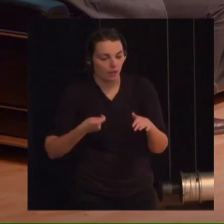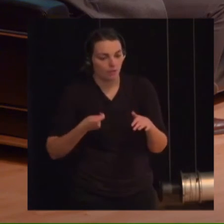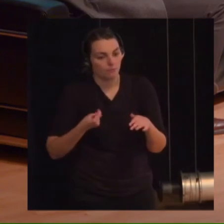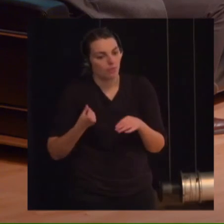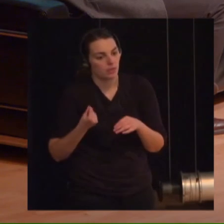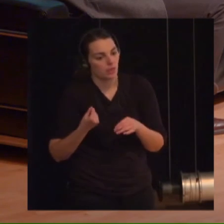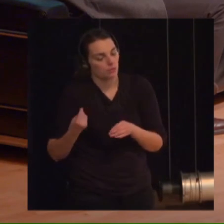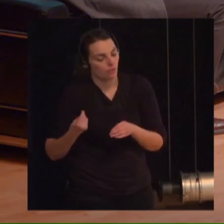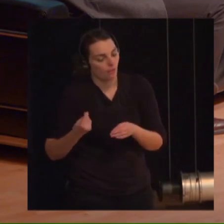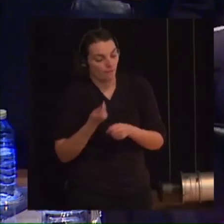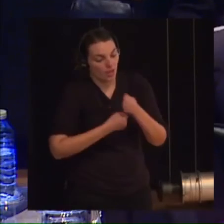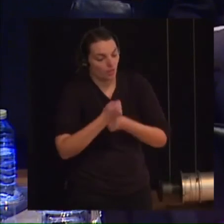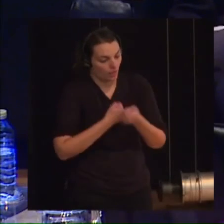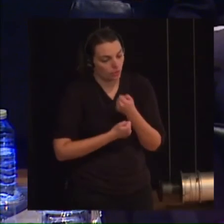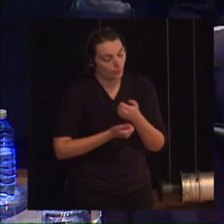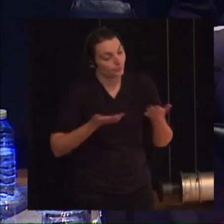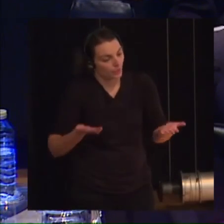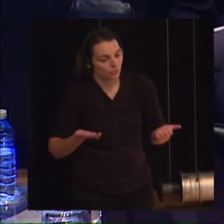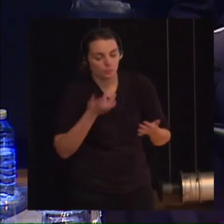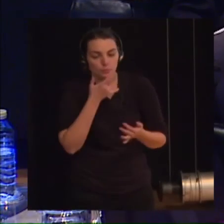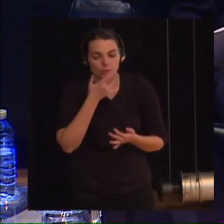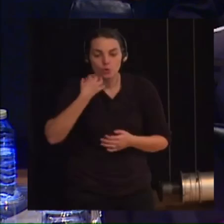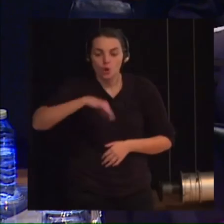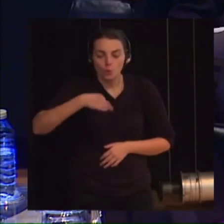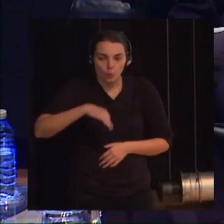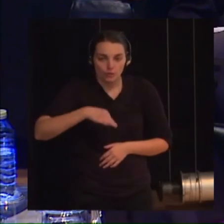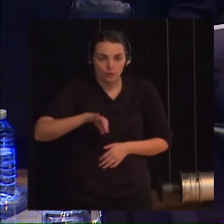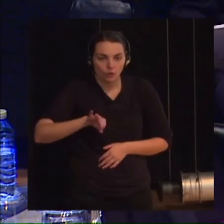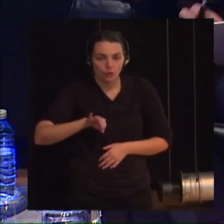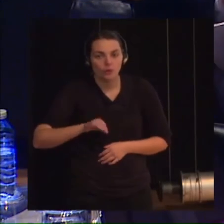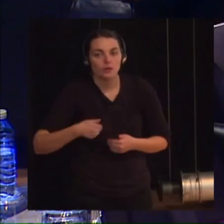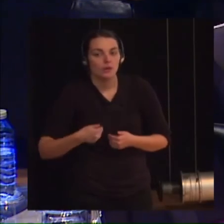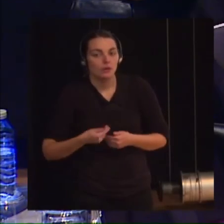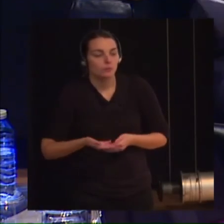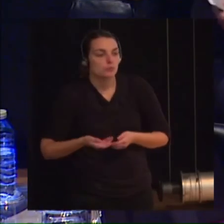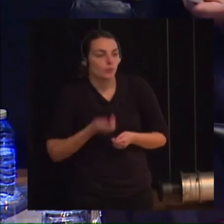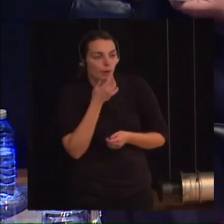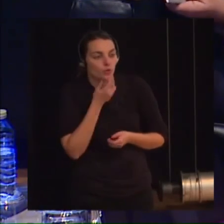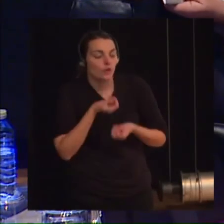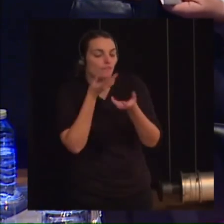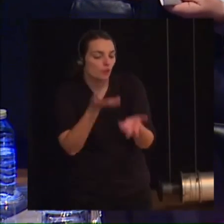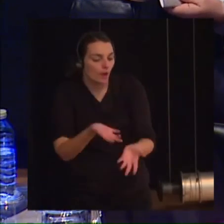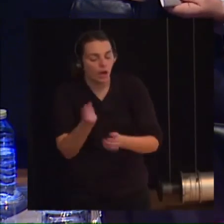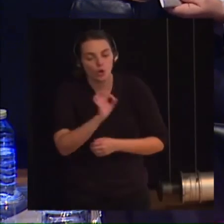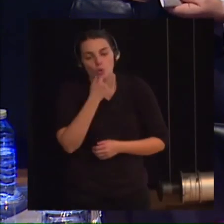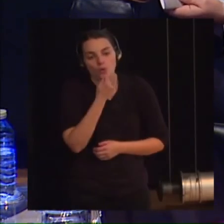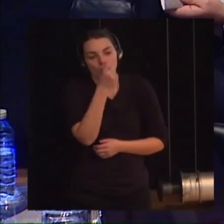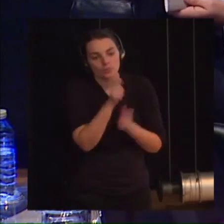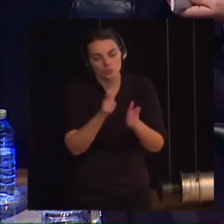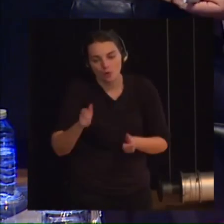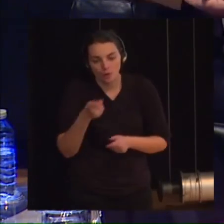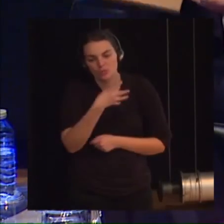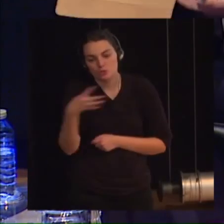to Afghanistan to go and report on a war, or somebody who's going to spend 4 weeks investigating a company. So, you know, social media